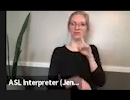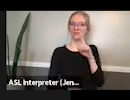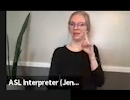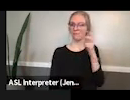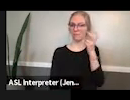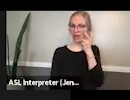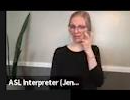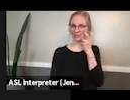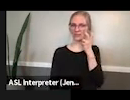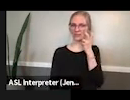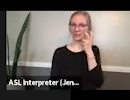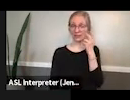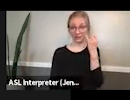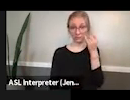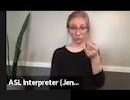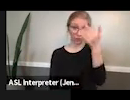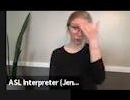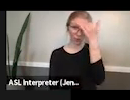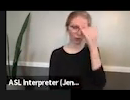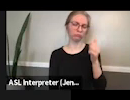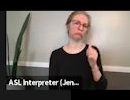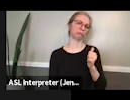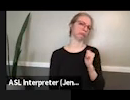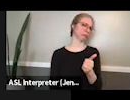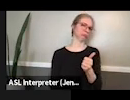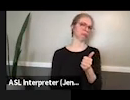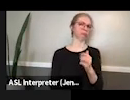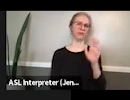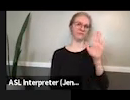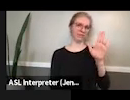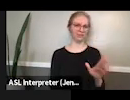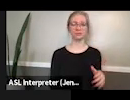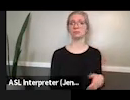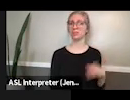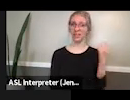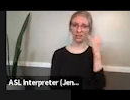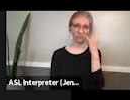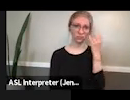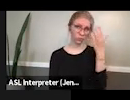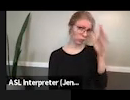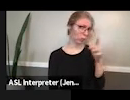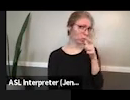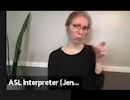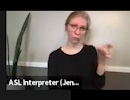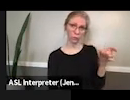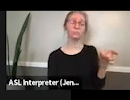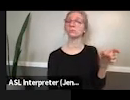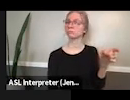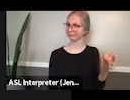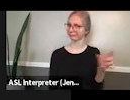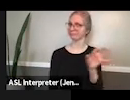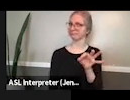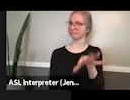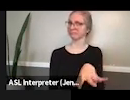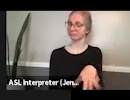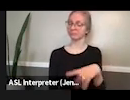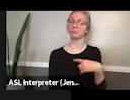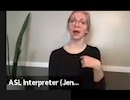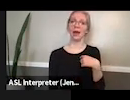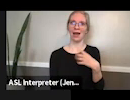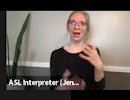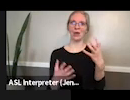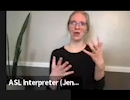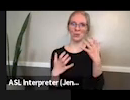are aware of them, fantastic. If you are not aware of them, that would be one thing I would love to see